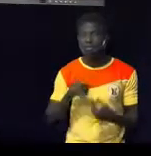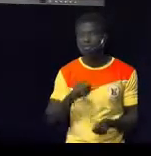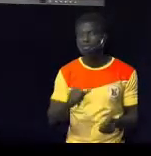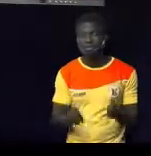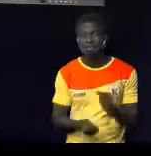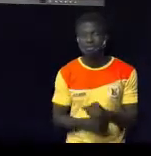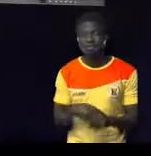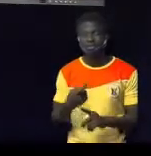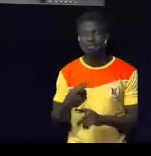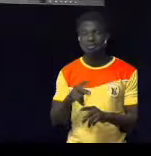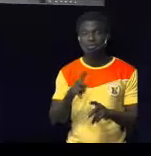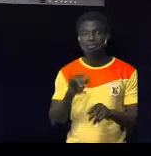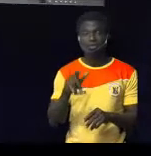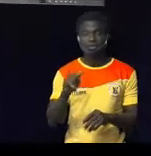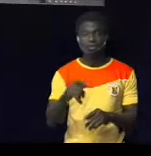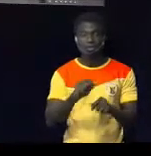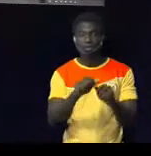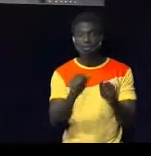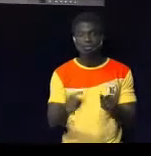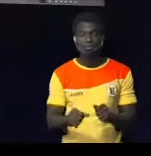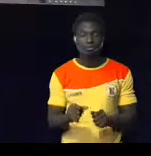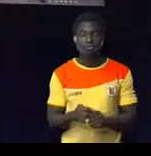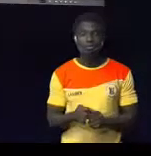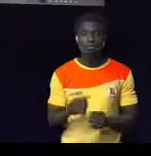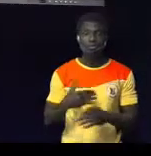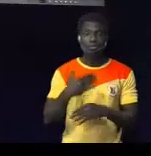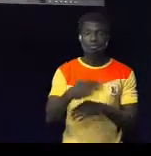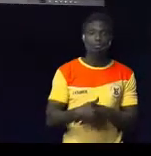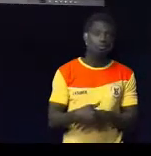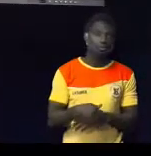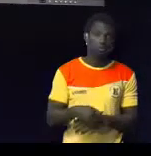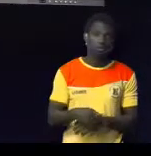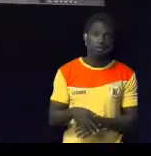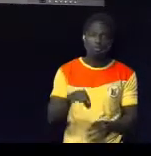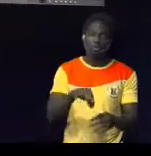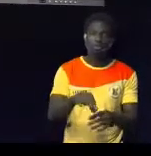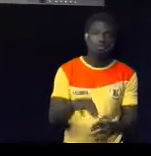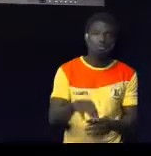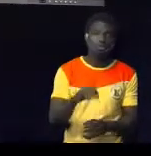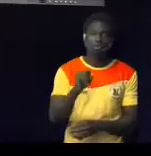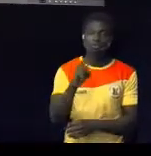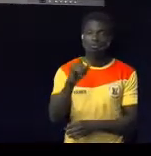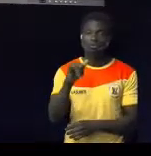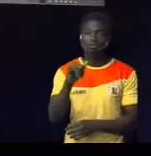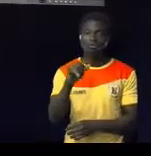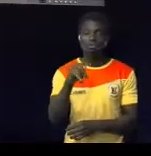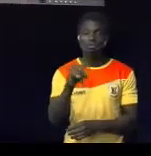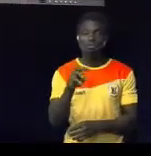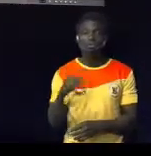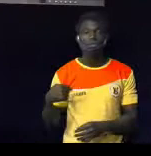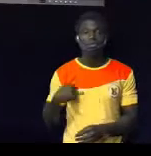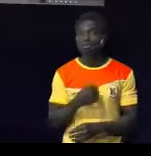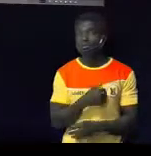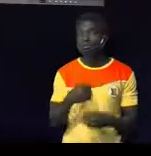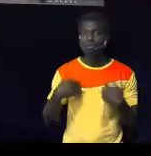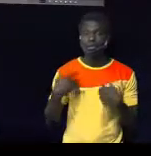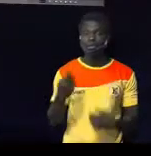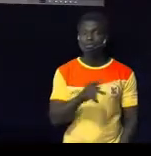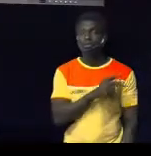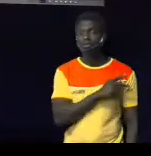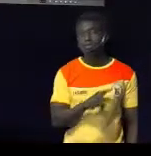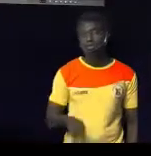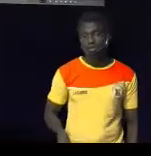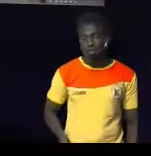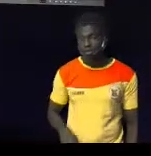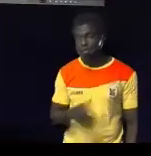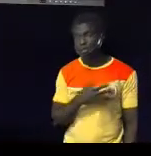have changed. Next one is political system. Our political system, then we always have the king